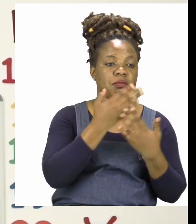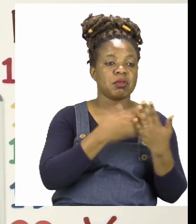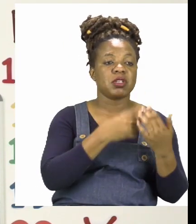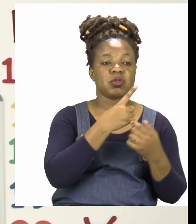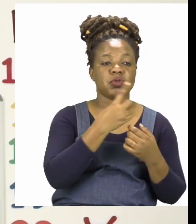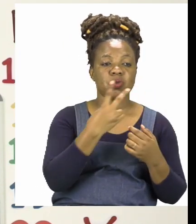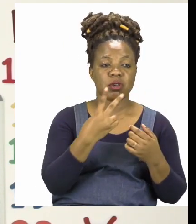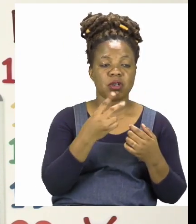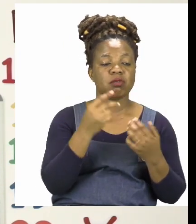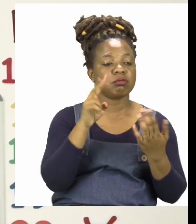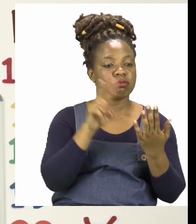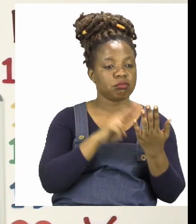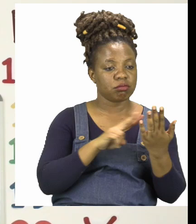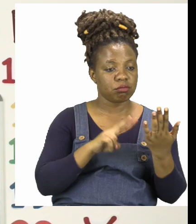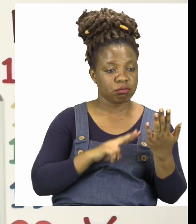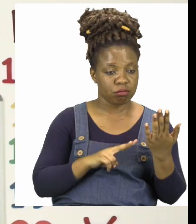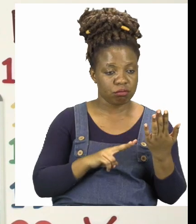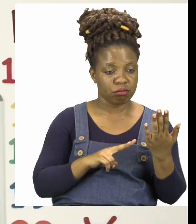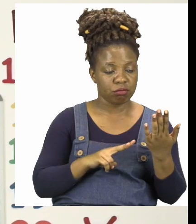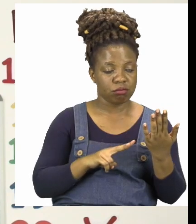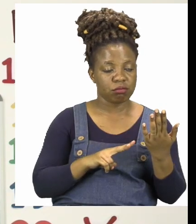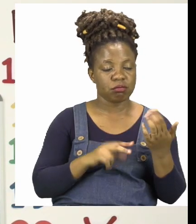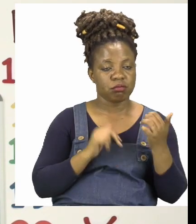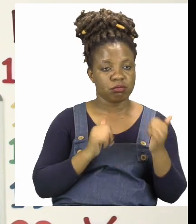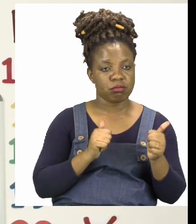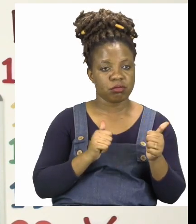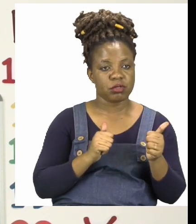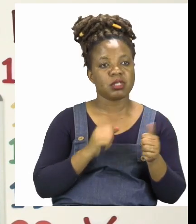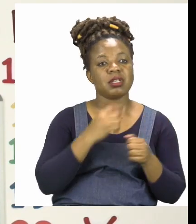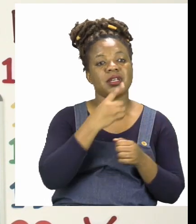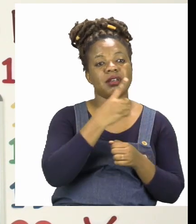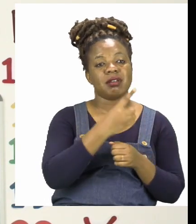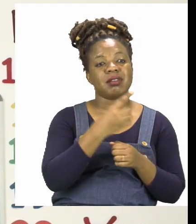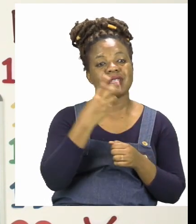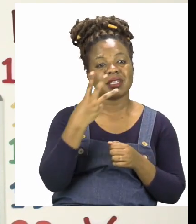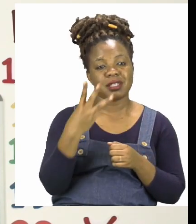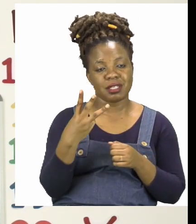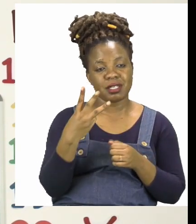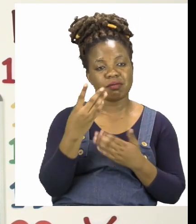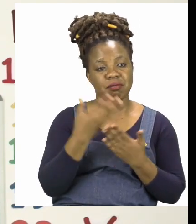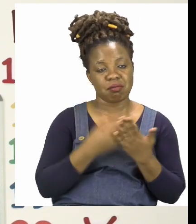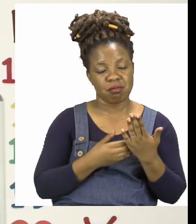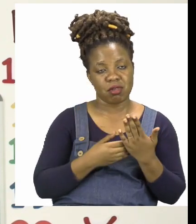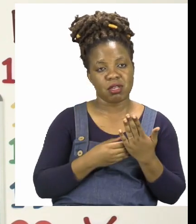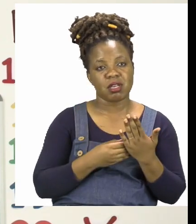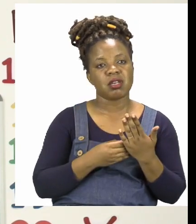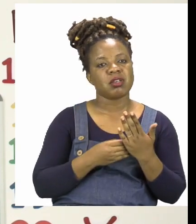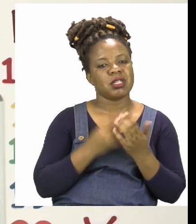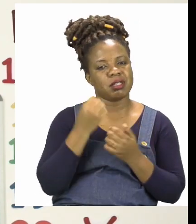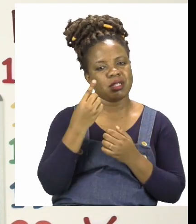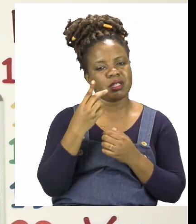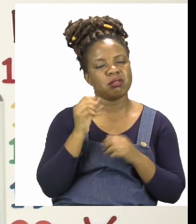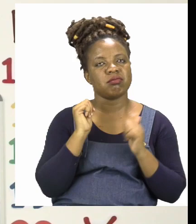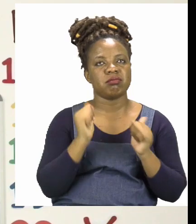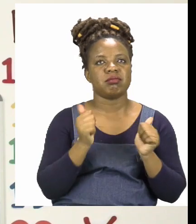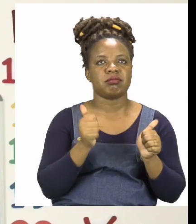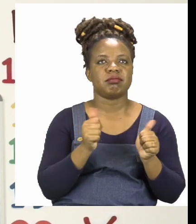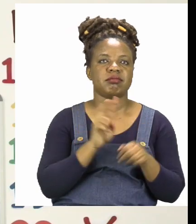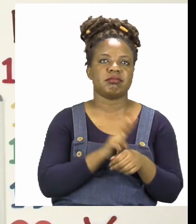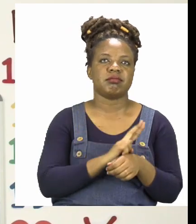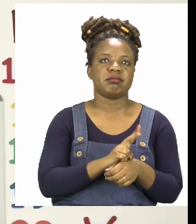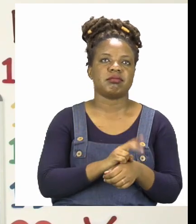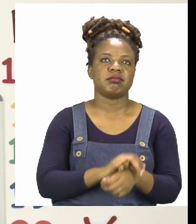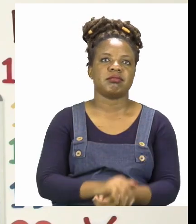and count carefully on page 13. I'll see you soon after the advert break.